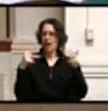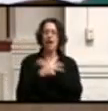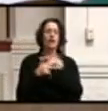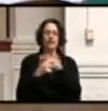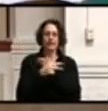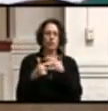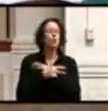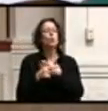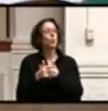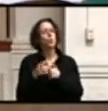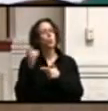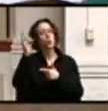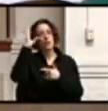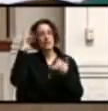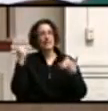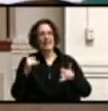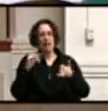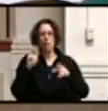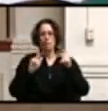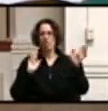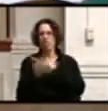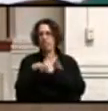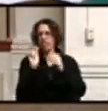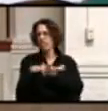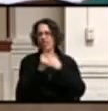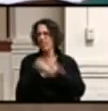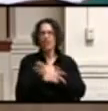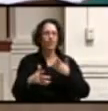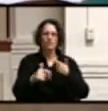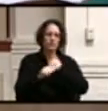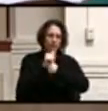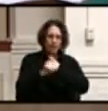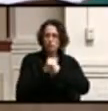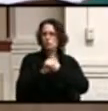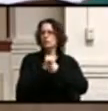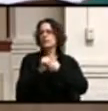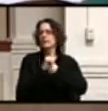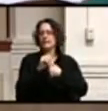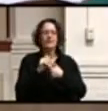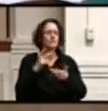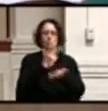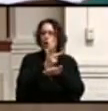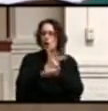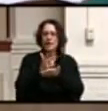now, right. and we're going to lose spaces, and